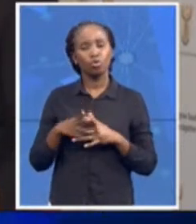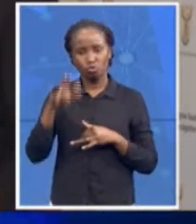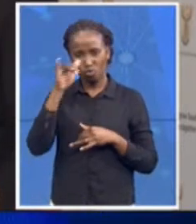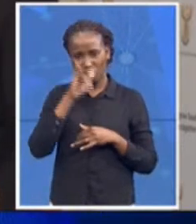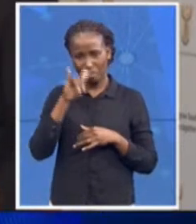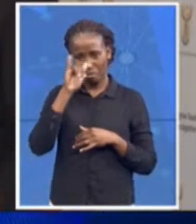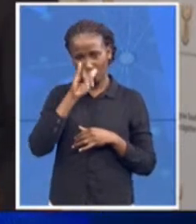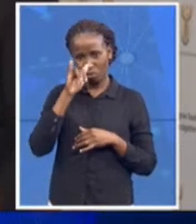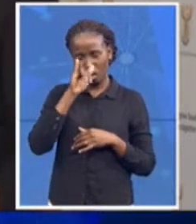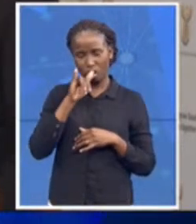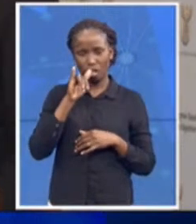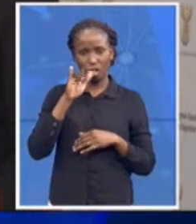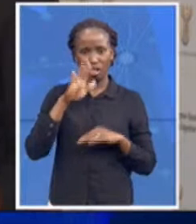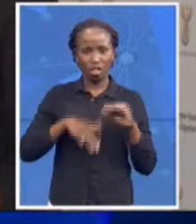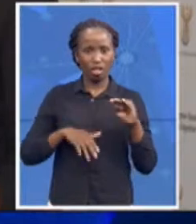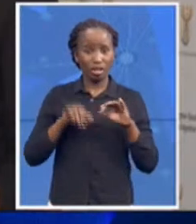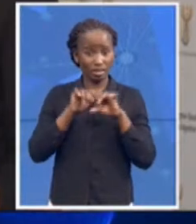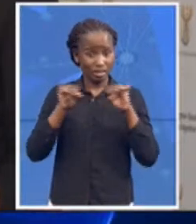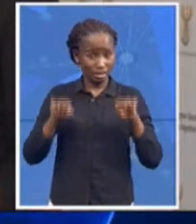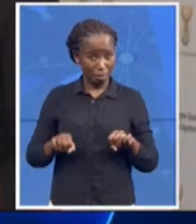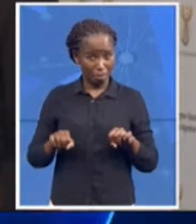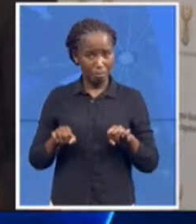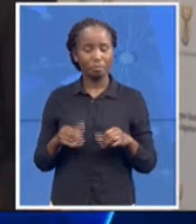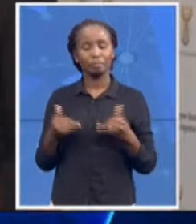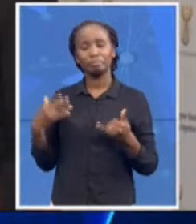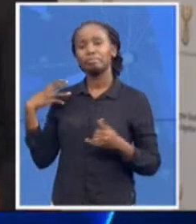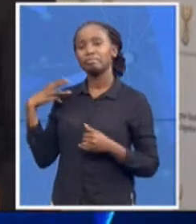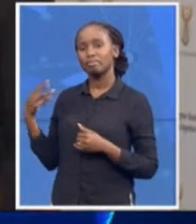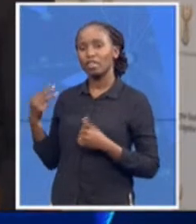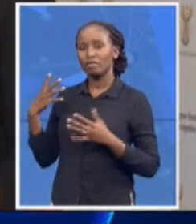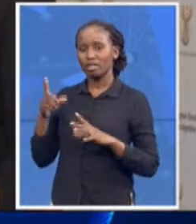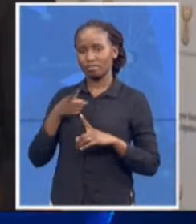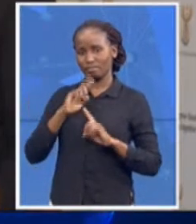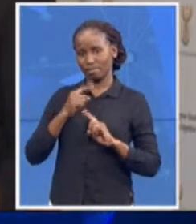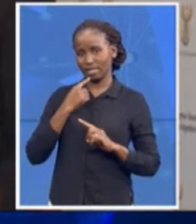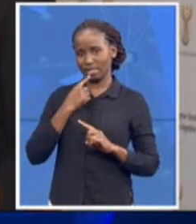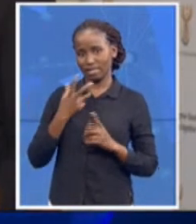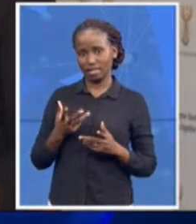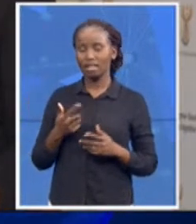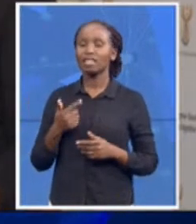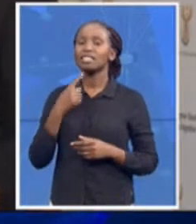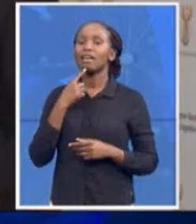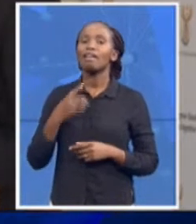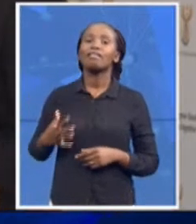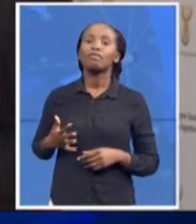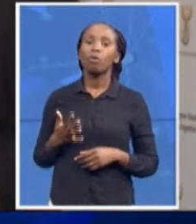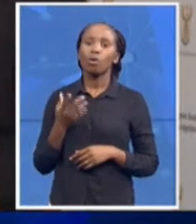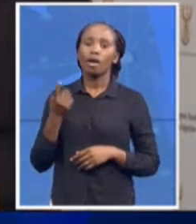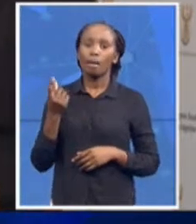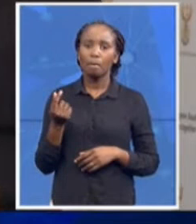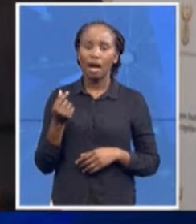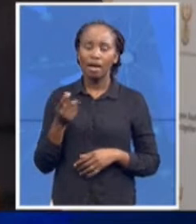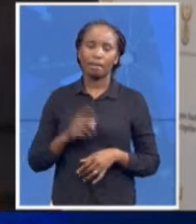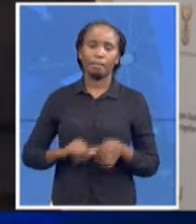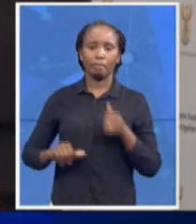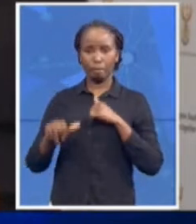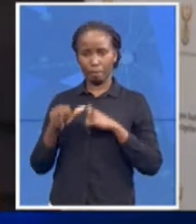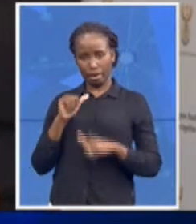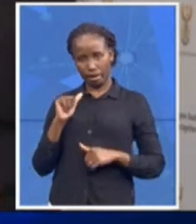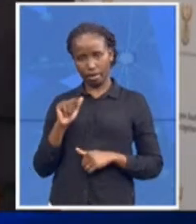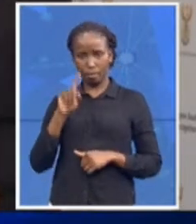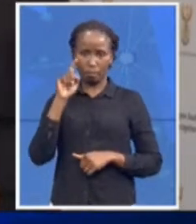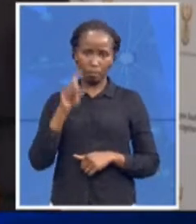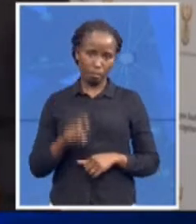to do is to recover the money where we have to recover. And we want to assure you, Minister, we are